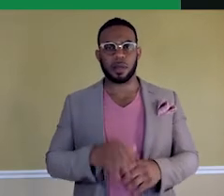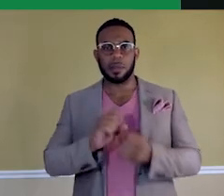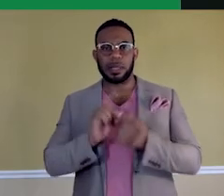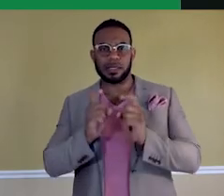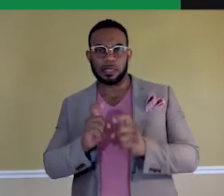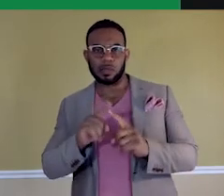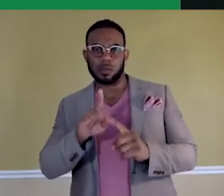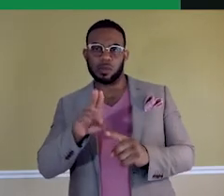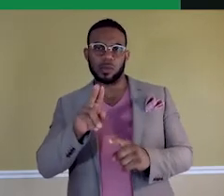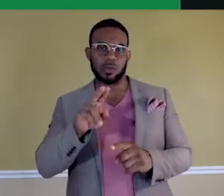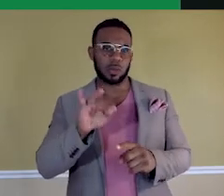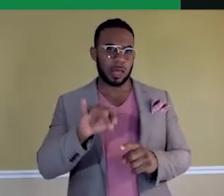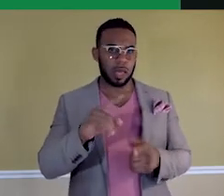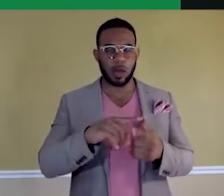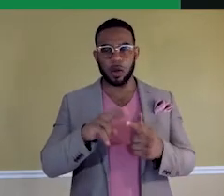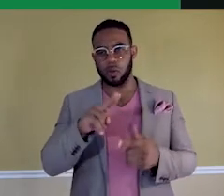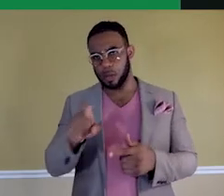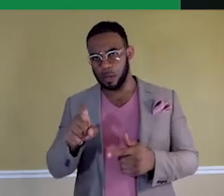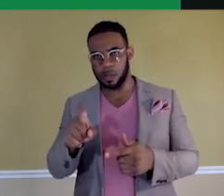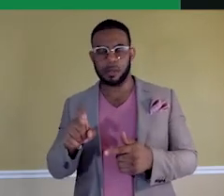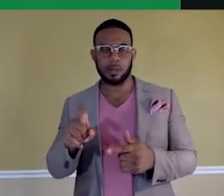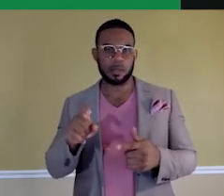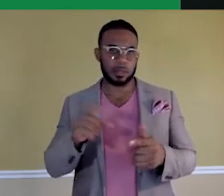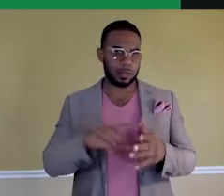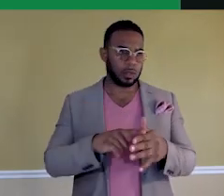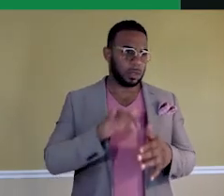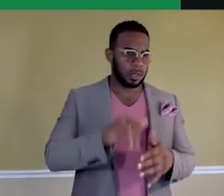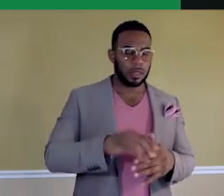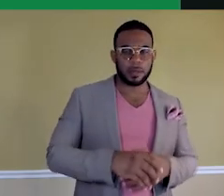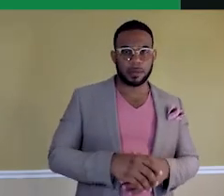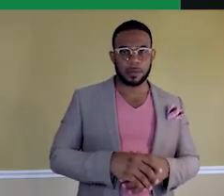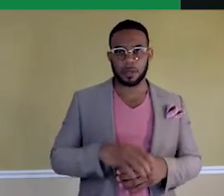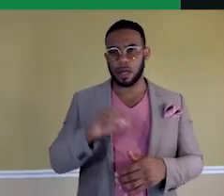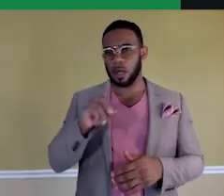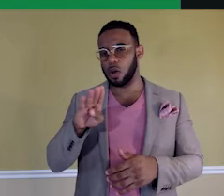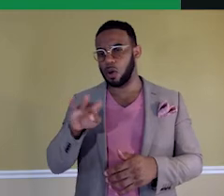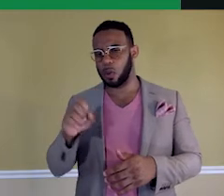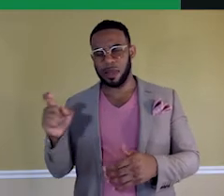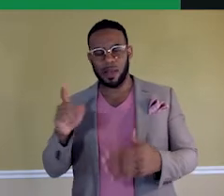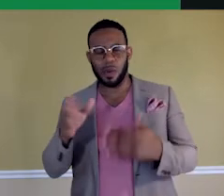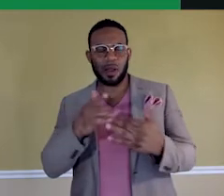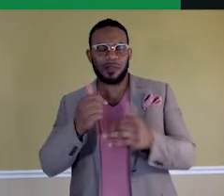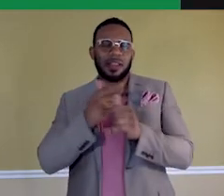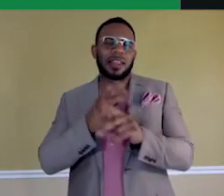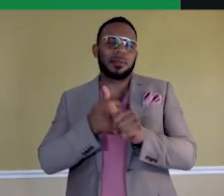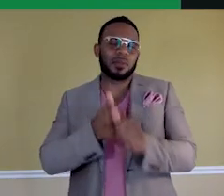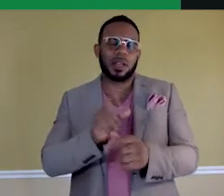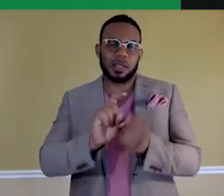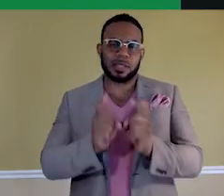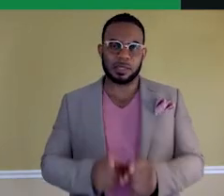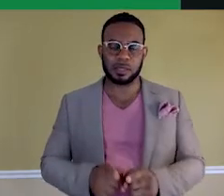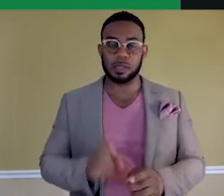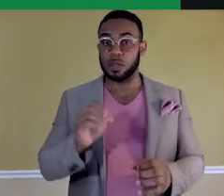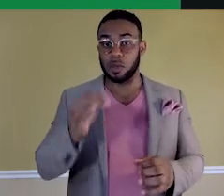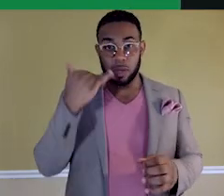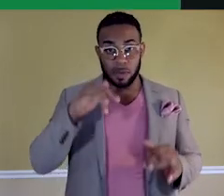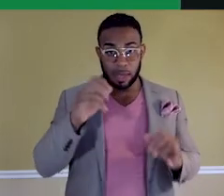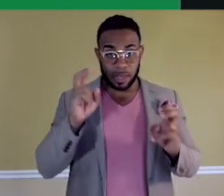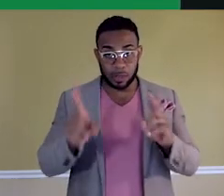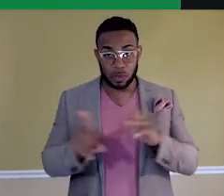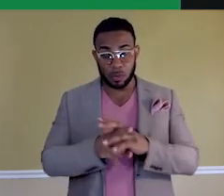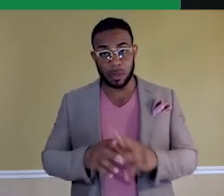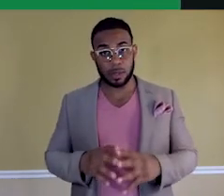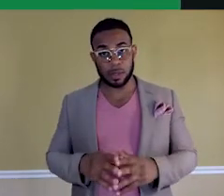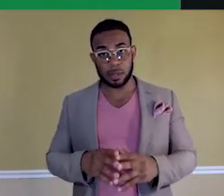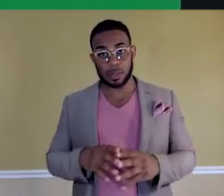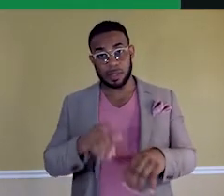making changes to your UI or your UX on Figma or Adobe XD, whatever you are doing, keep track of your changes. So if an issue